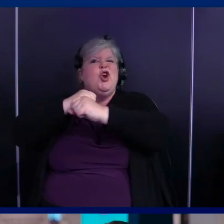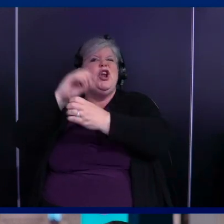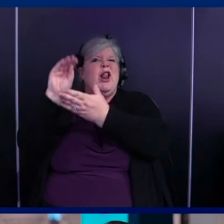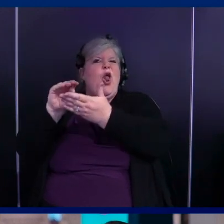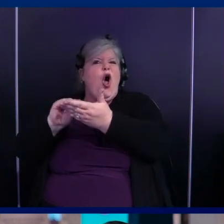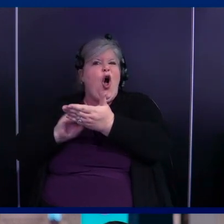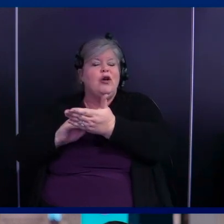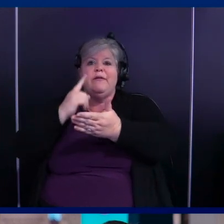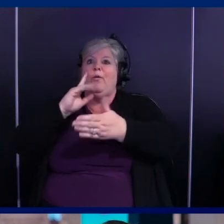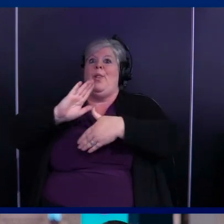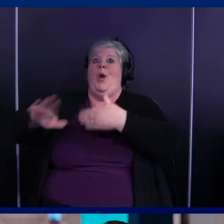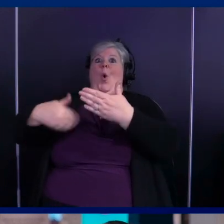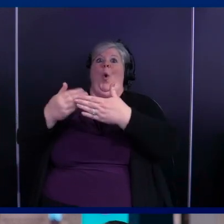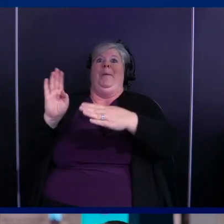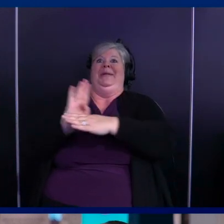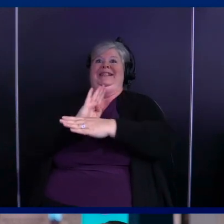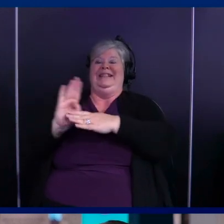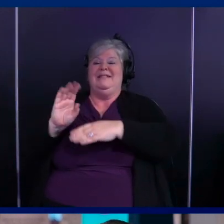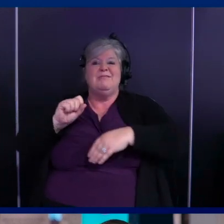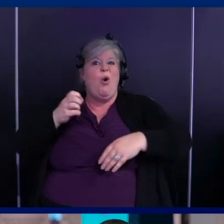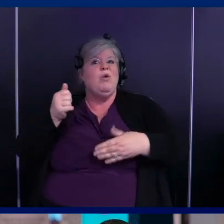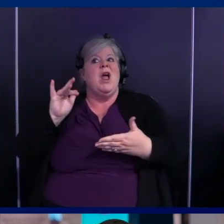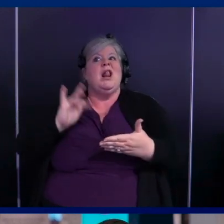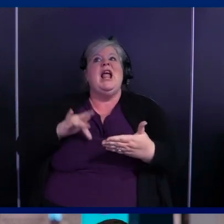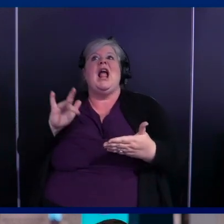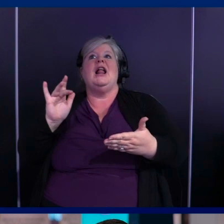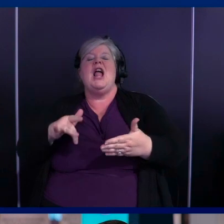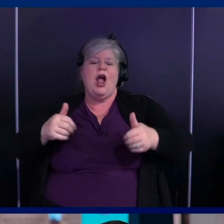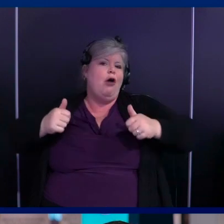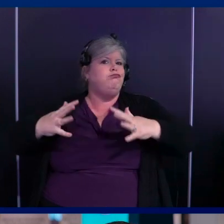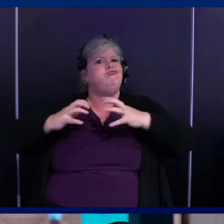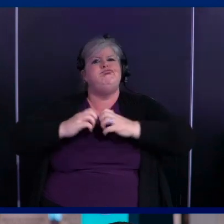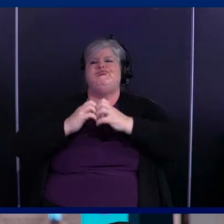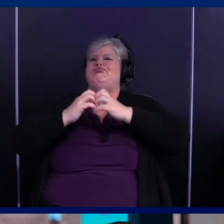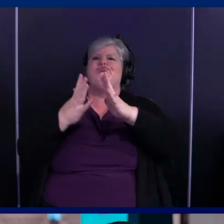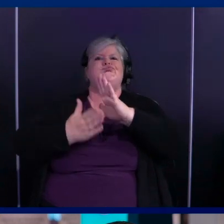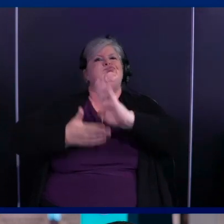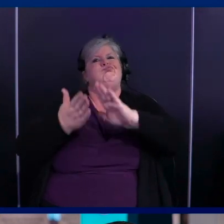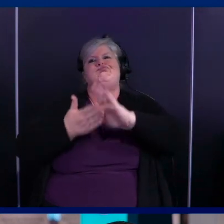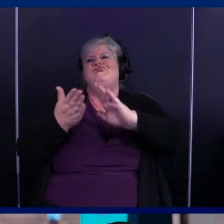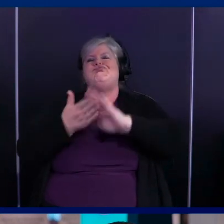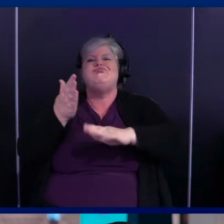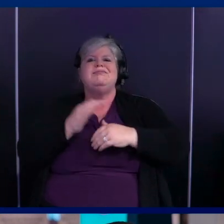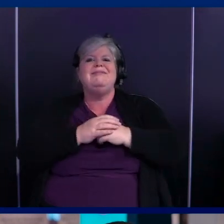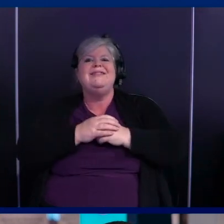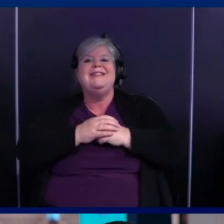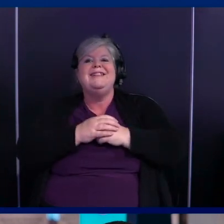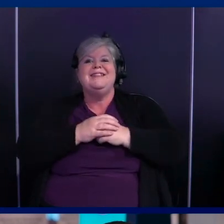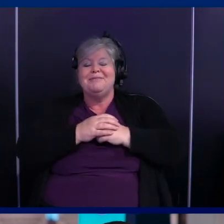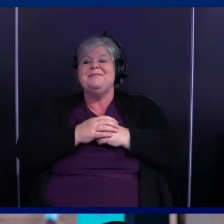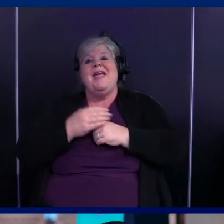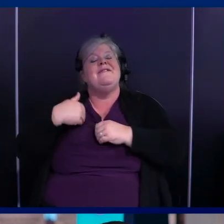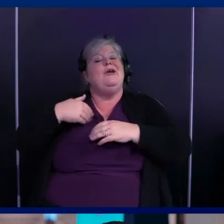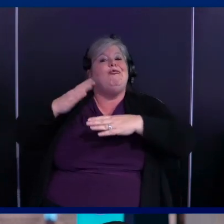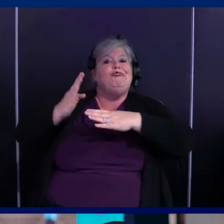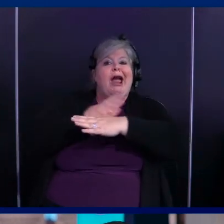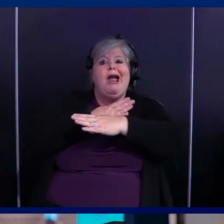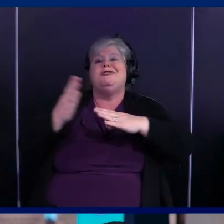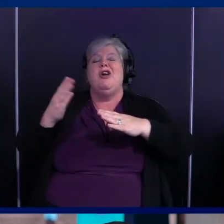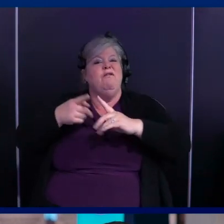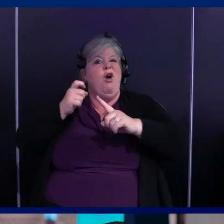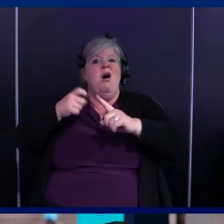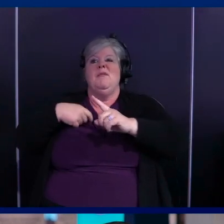entire organization. So with a couple clicks, you're up and running, ingesting from a range of